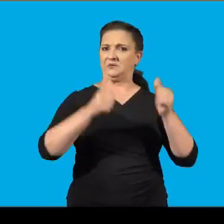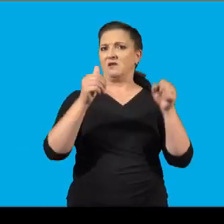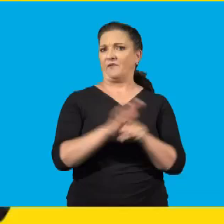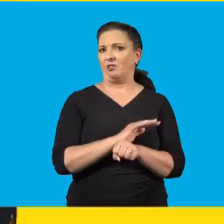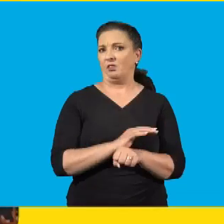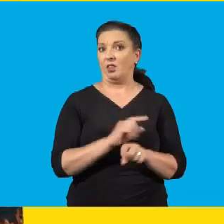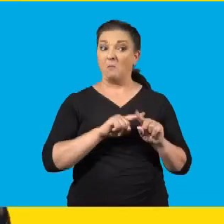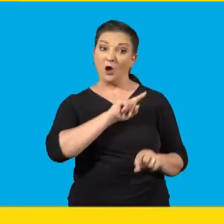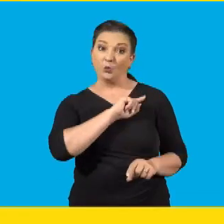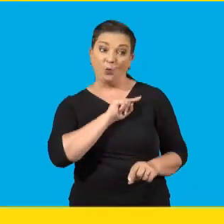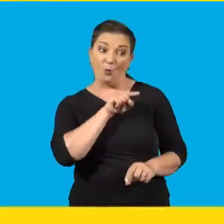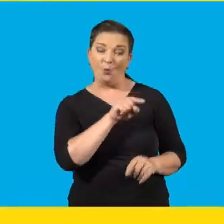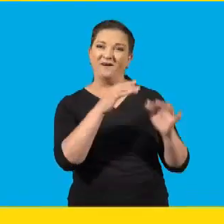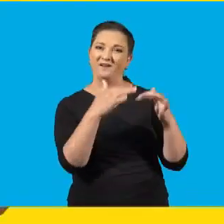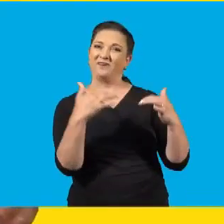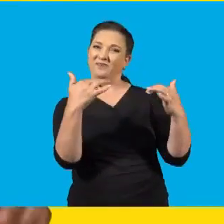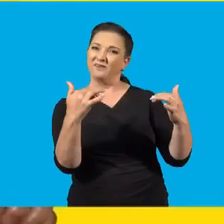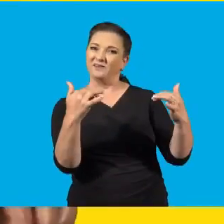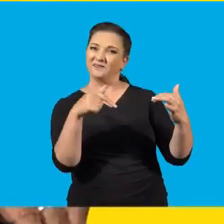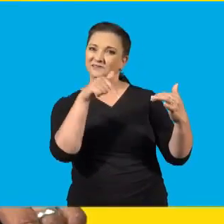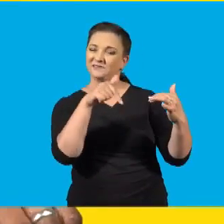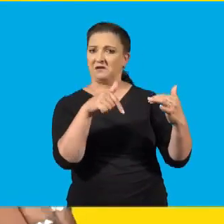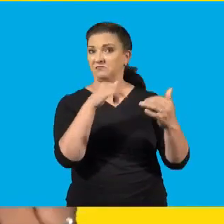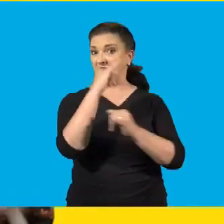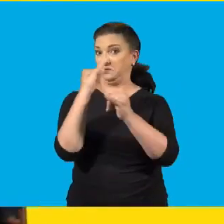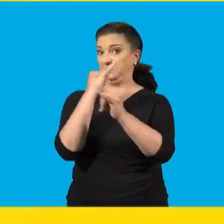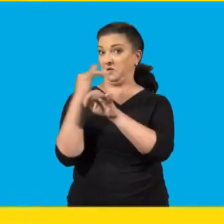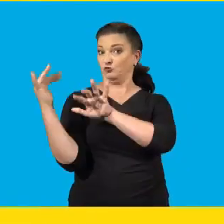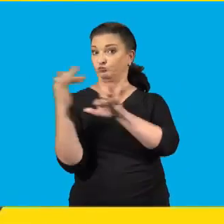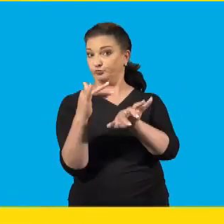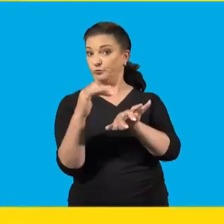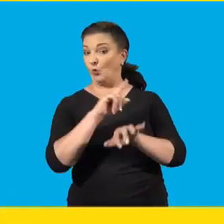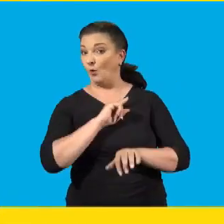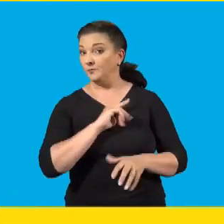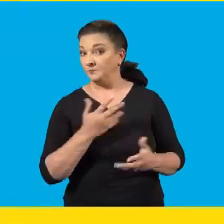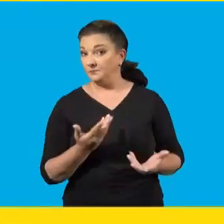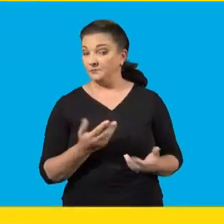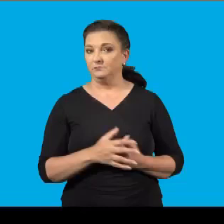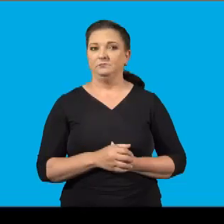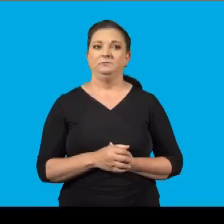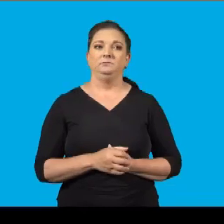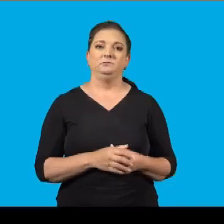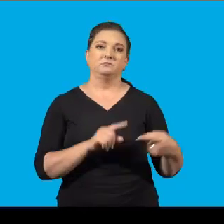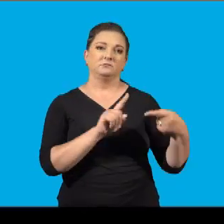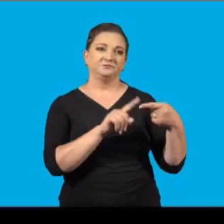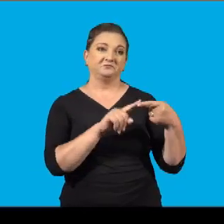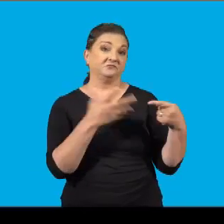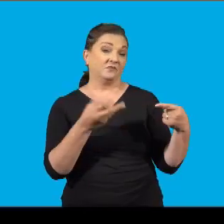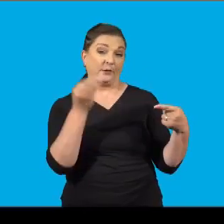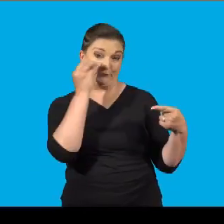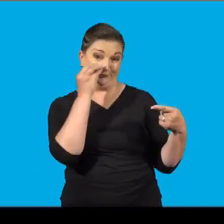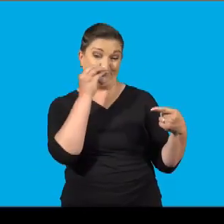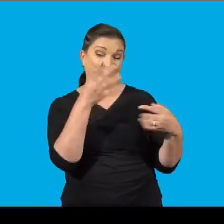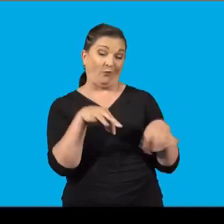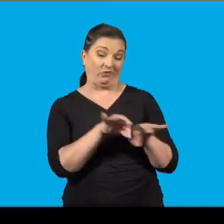to say why you think the hearings gained international attention. Possible